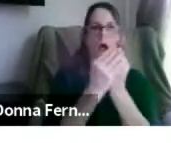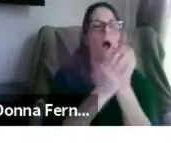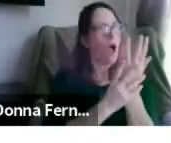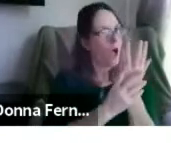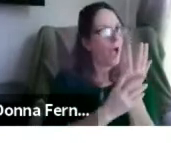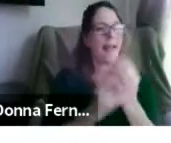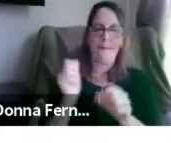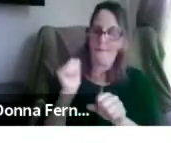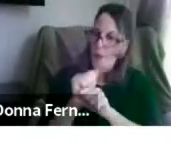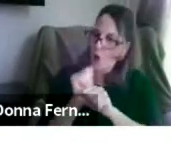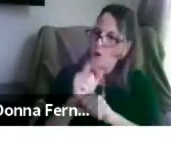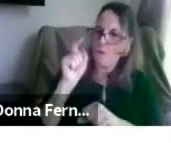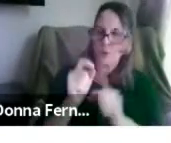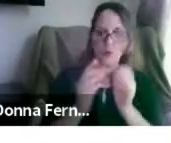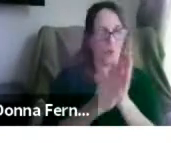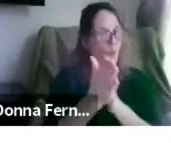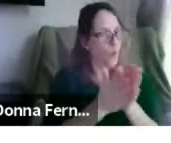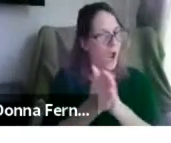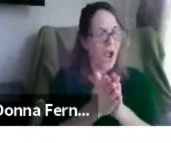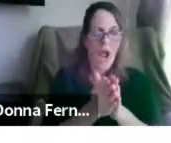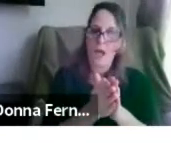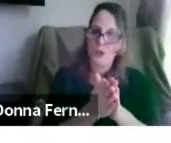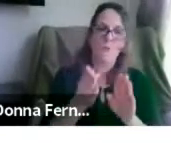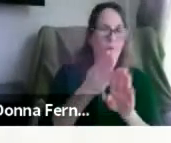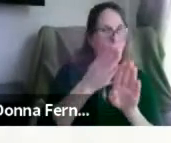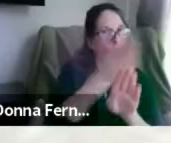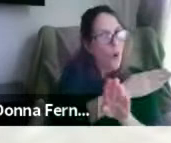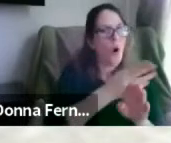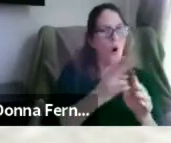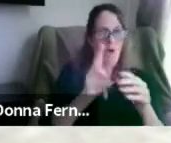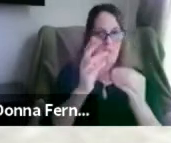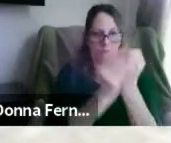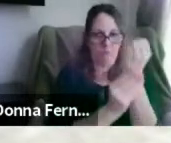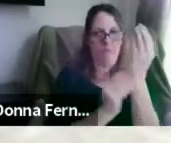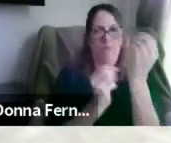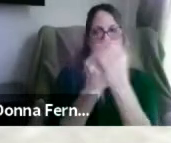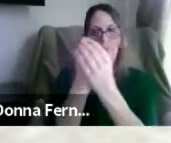are supposed to be washing their hands prior to putting on gloves.